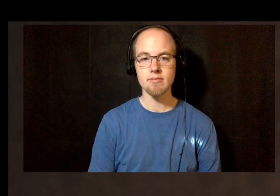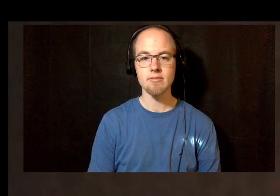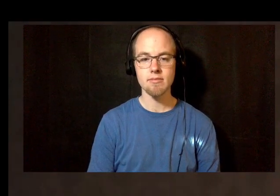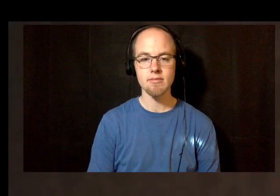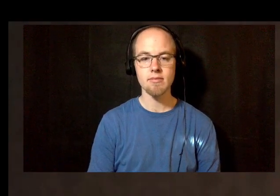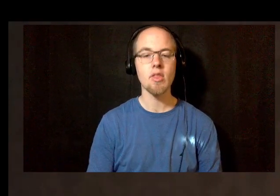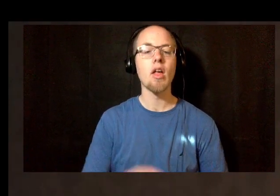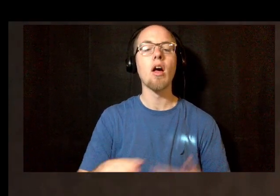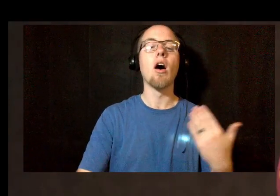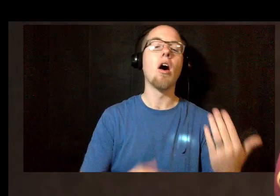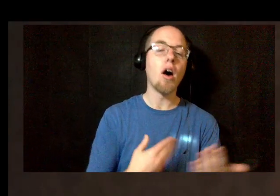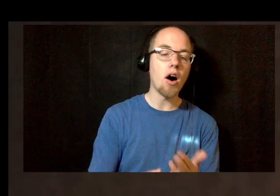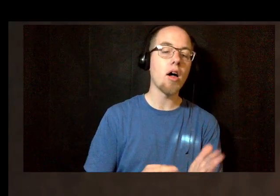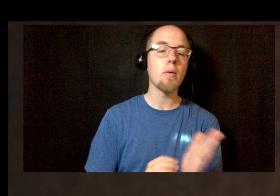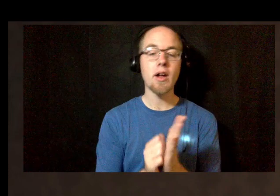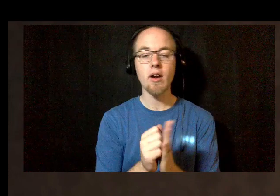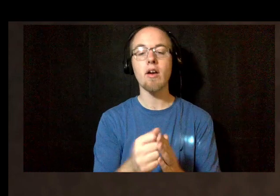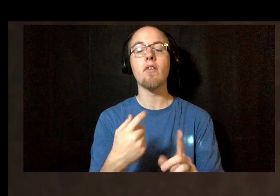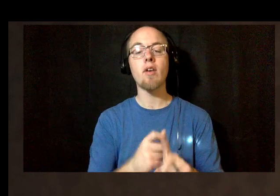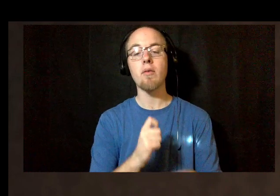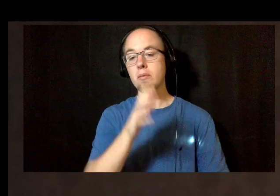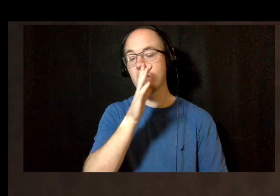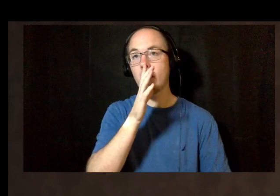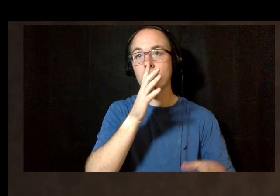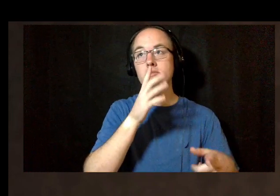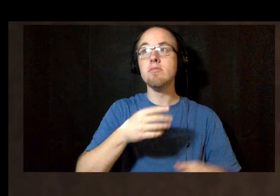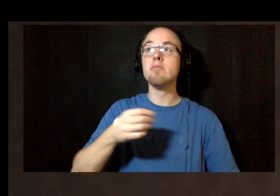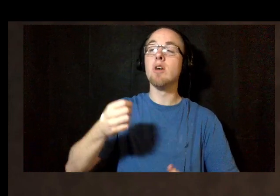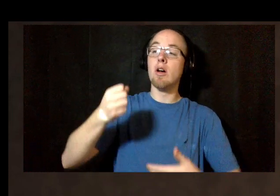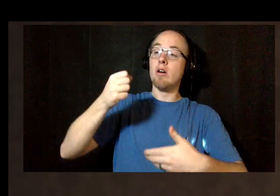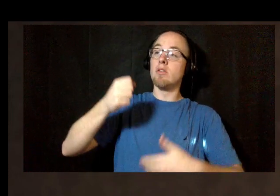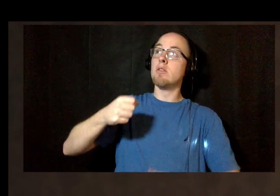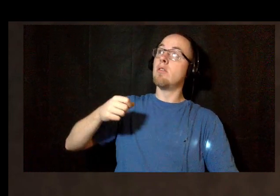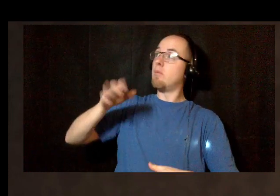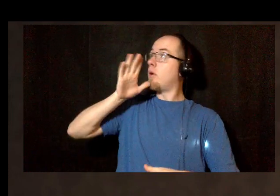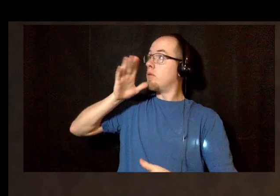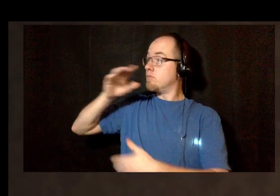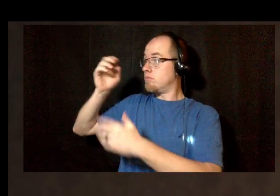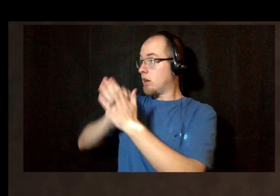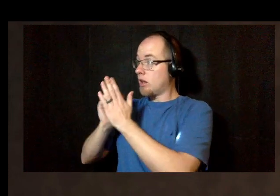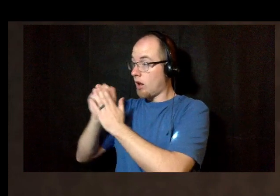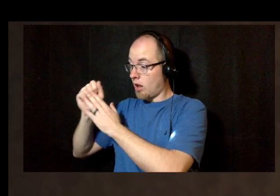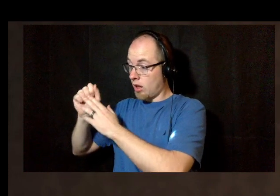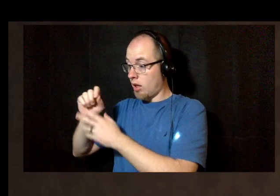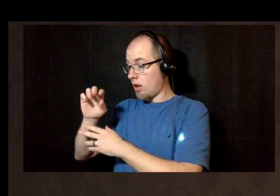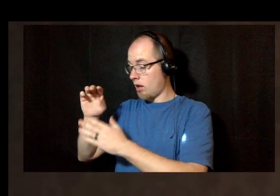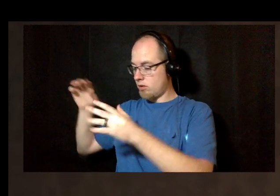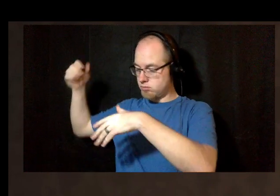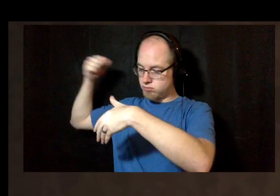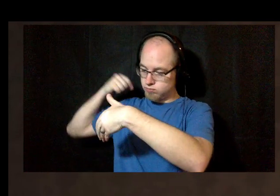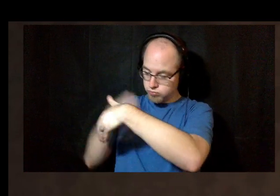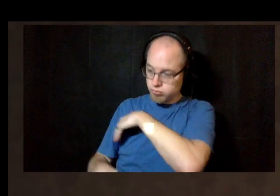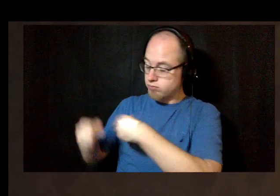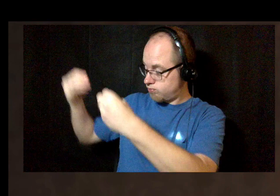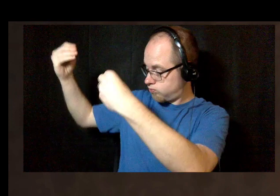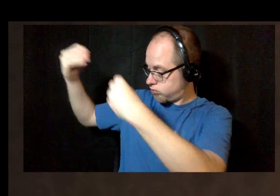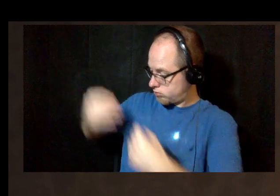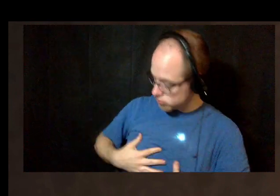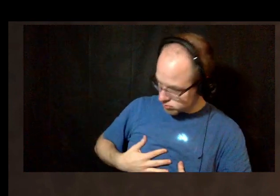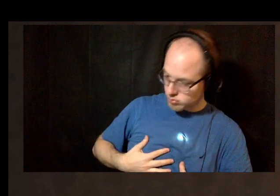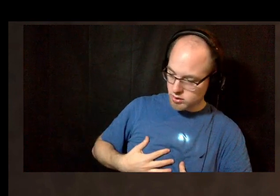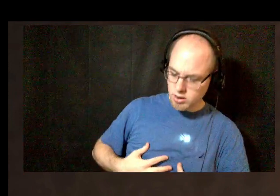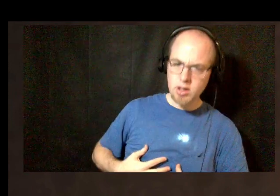All the bacteria from our mother is passed on to us on the way out of the womb, and from then on, we just continue to